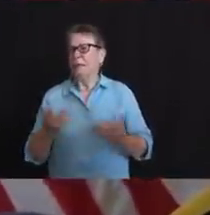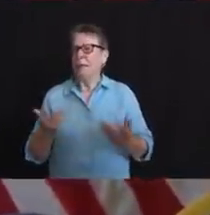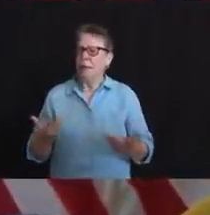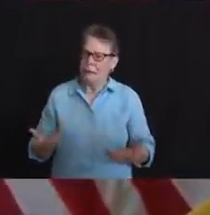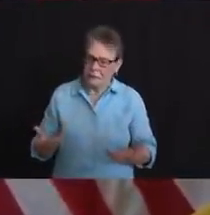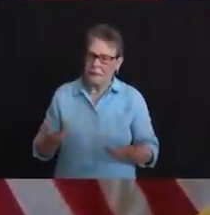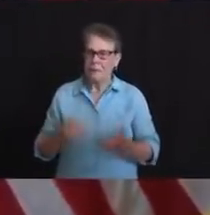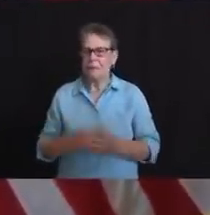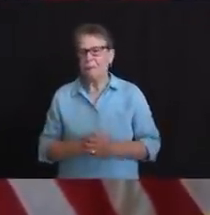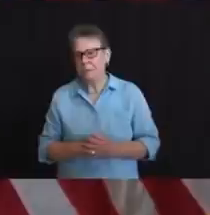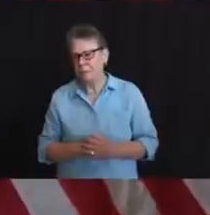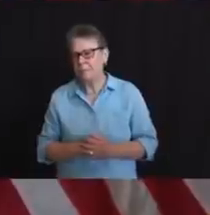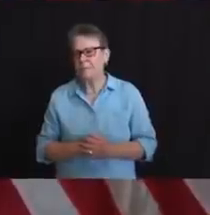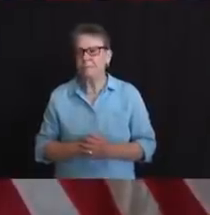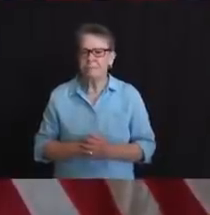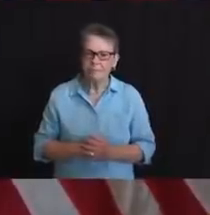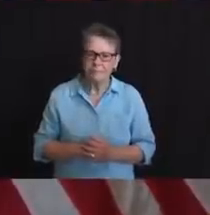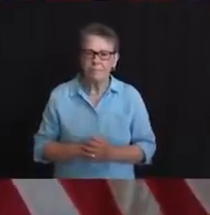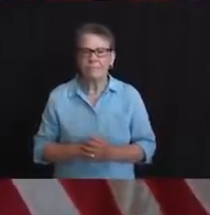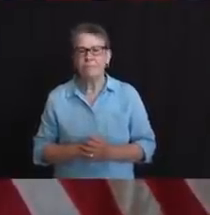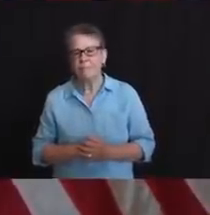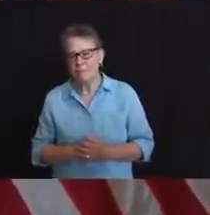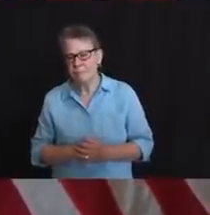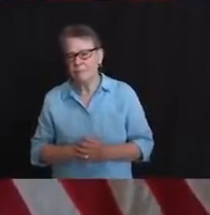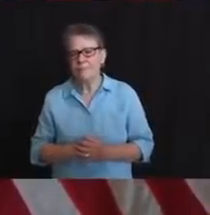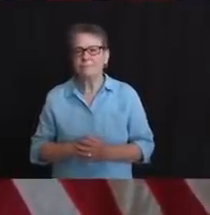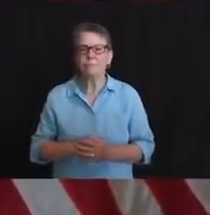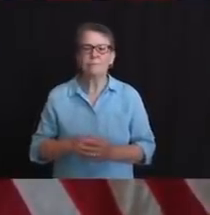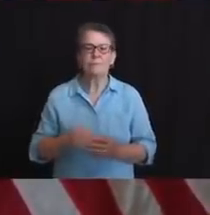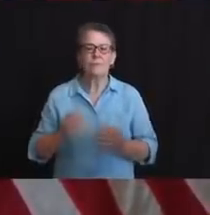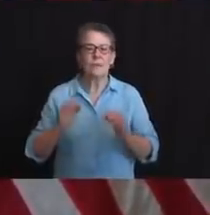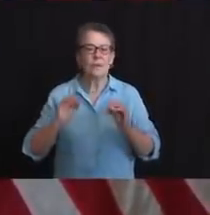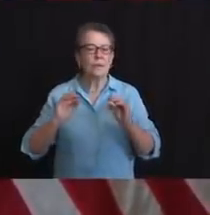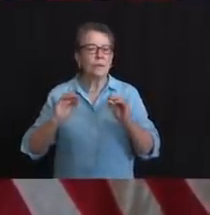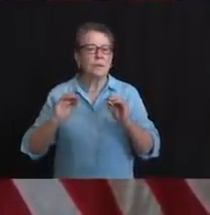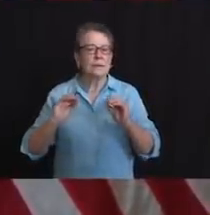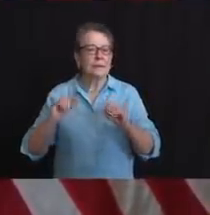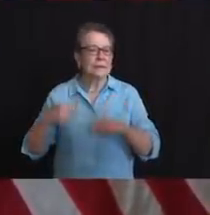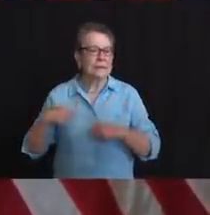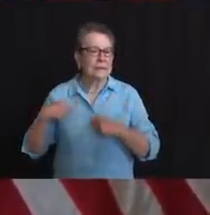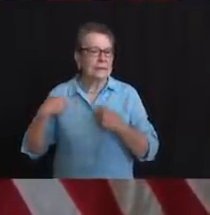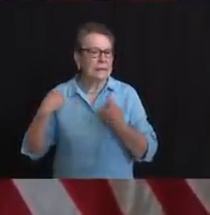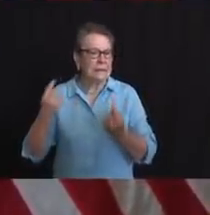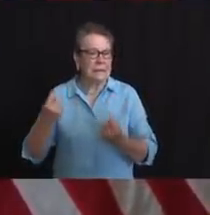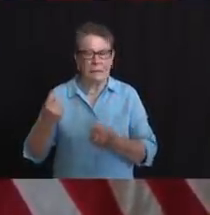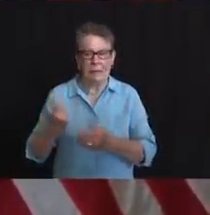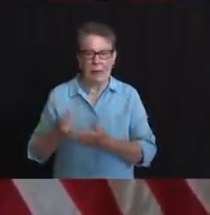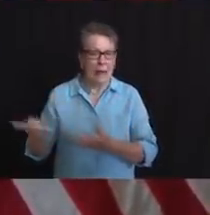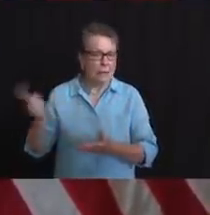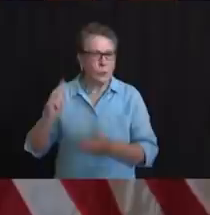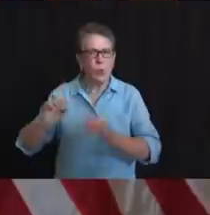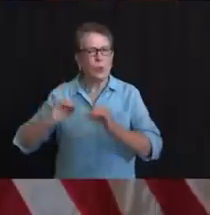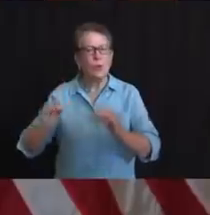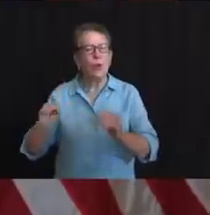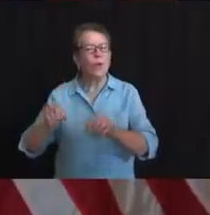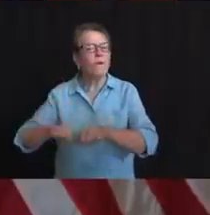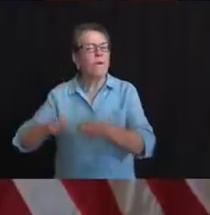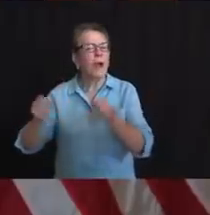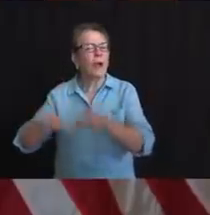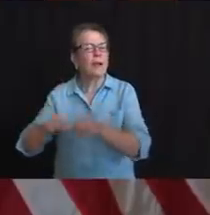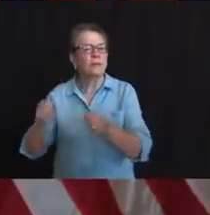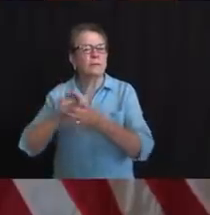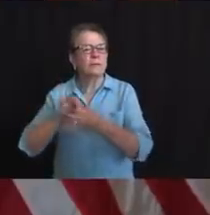there have been no executive order violations reported to the ROC, which is a good thing. And to your point with